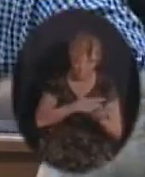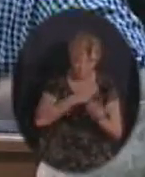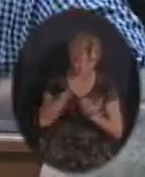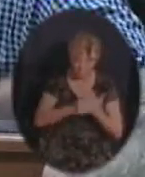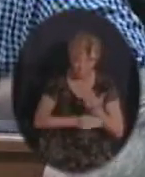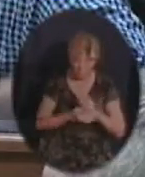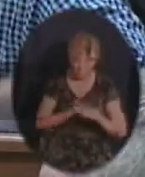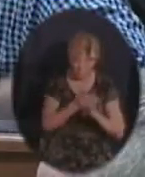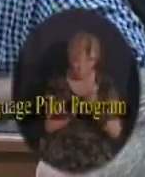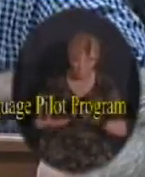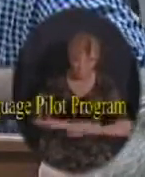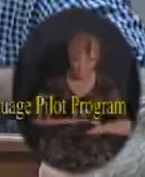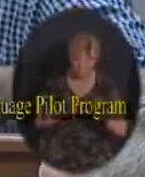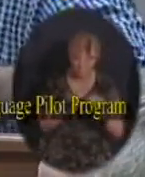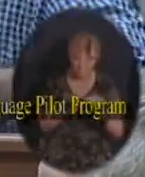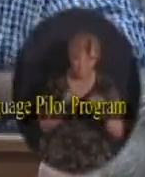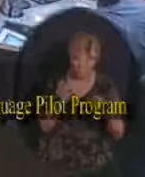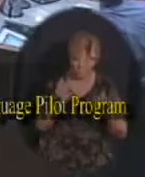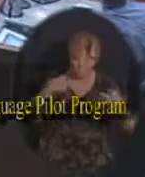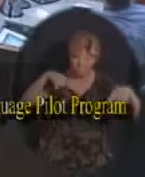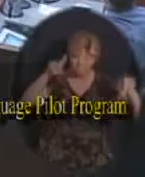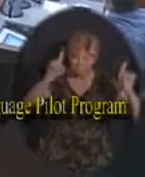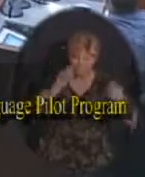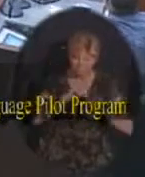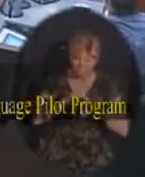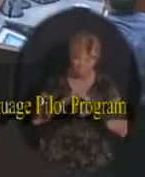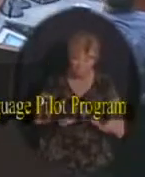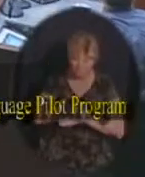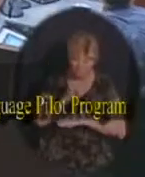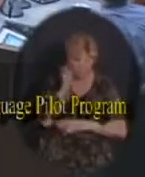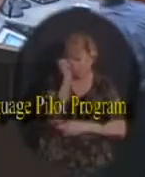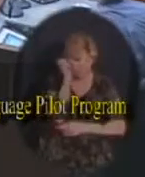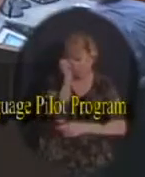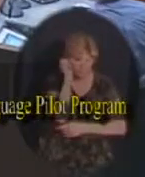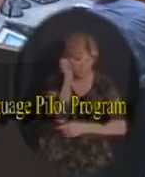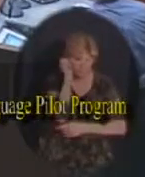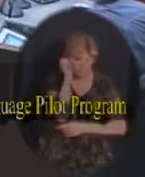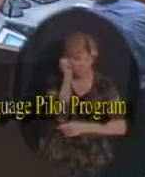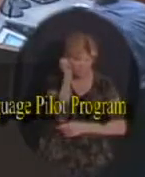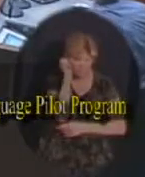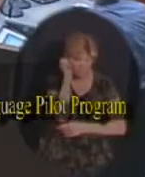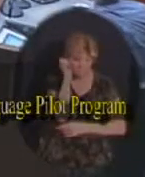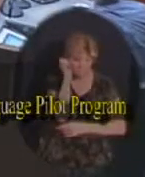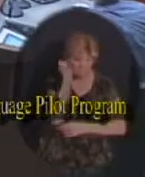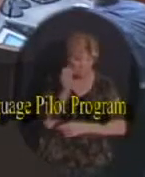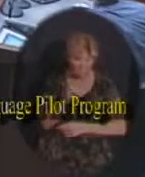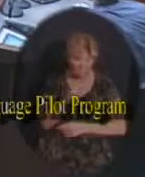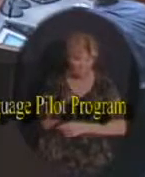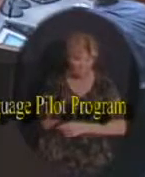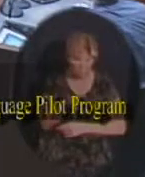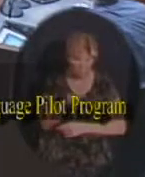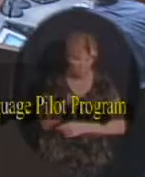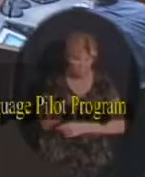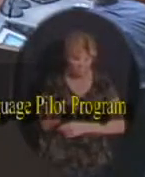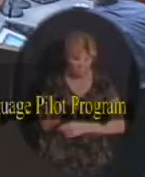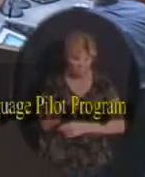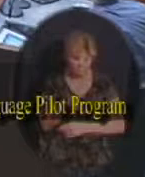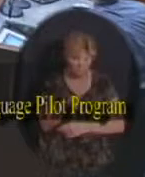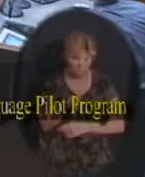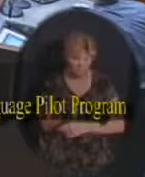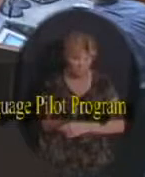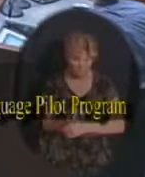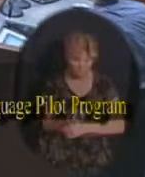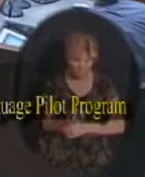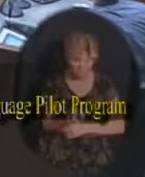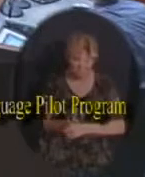results that this study has indicated. Mr. Martin, to build on what Mr. Gilmore said, how exactly will we measure